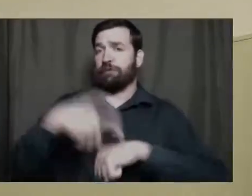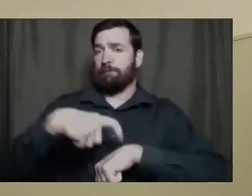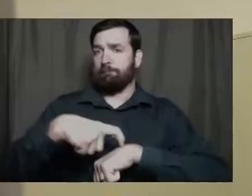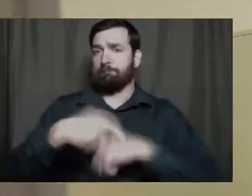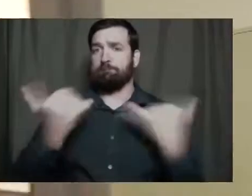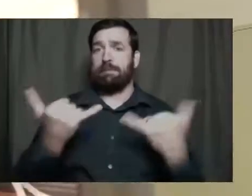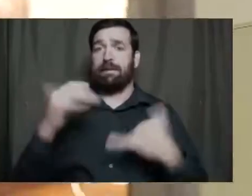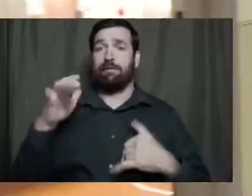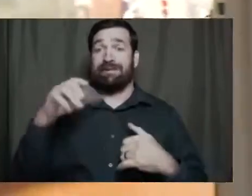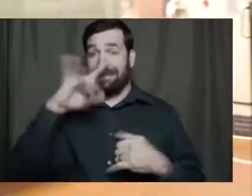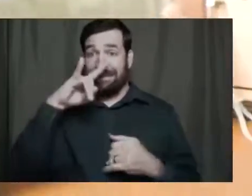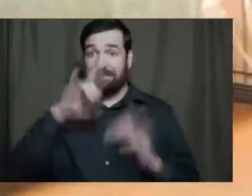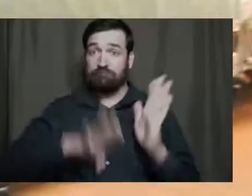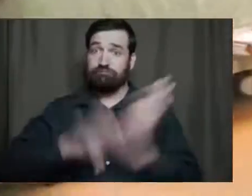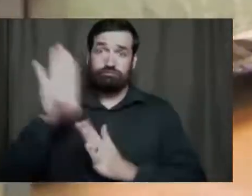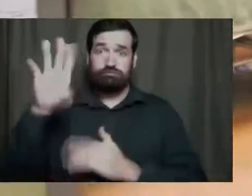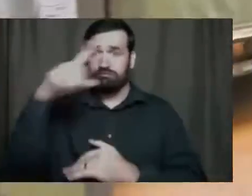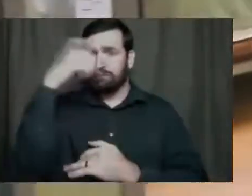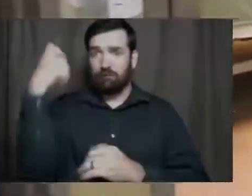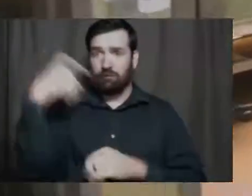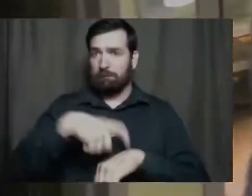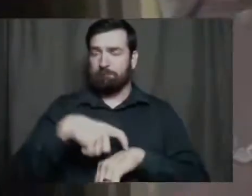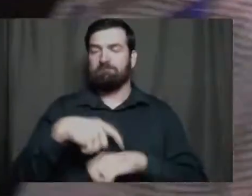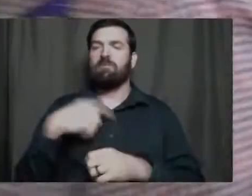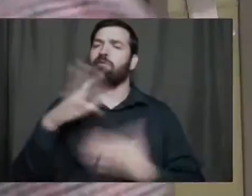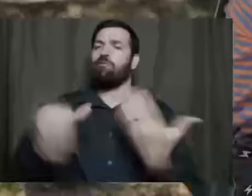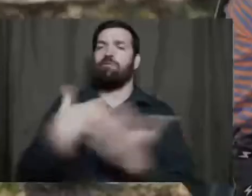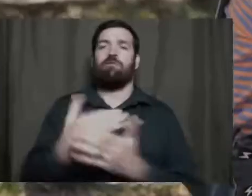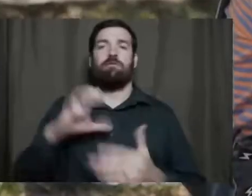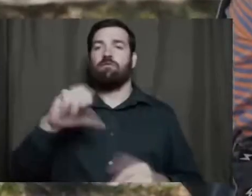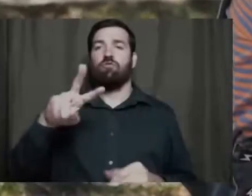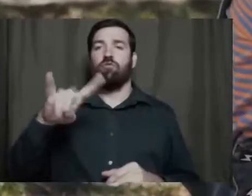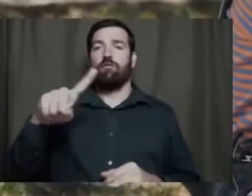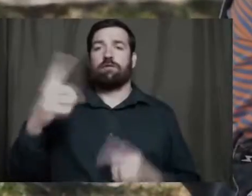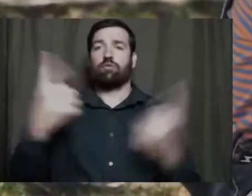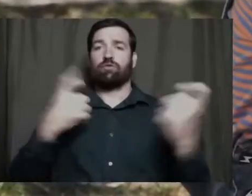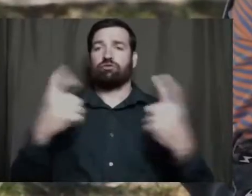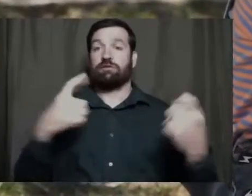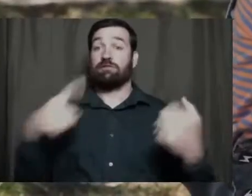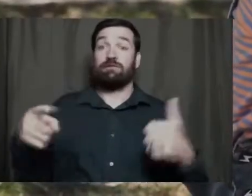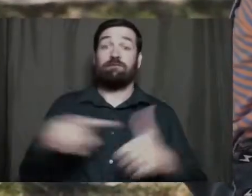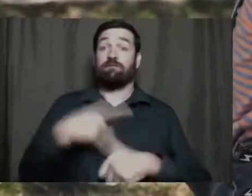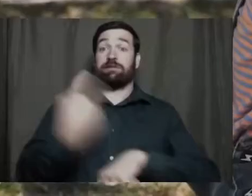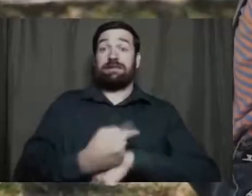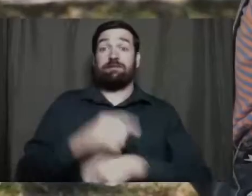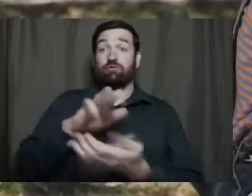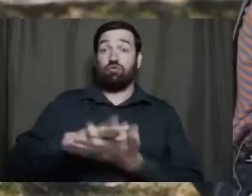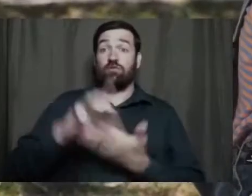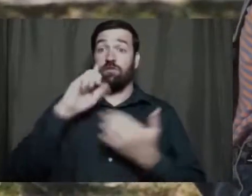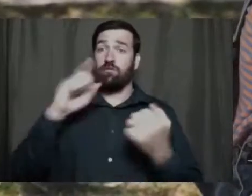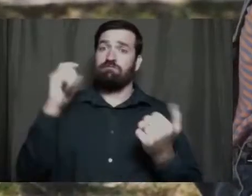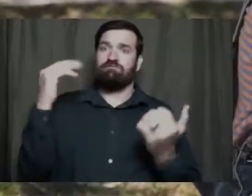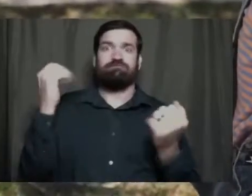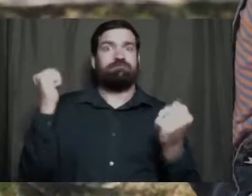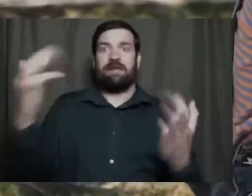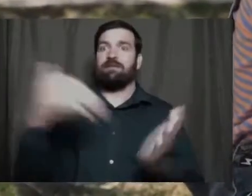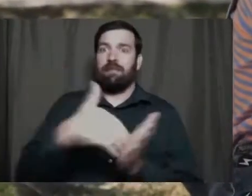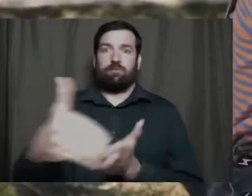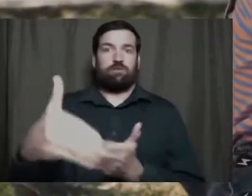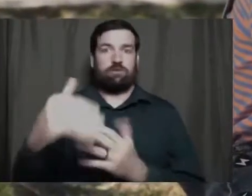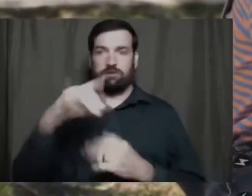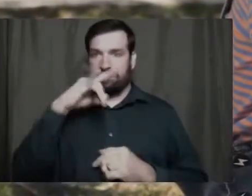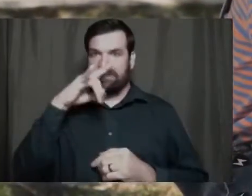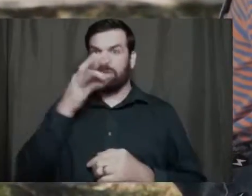summer. And of course, we answer all of your COVID questions as the first day of school for thousands of area kids is just a few days away.